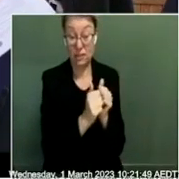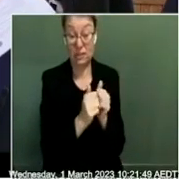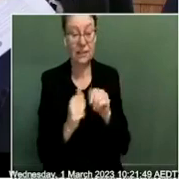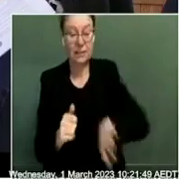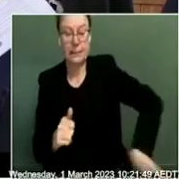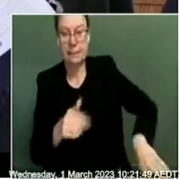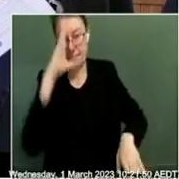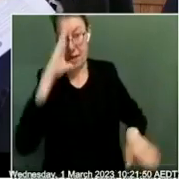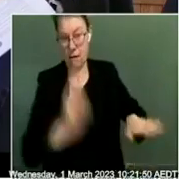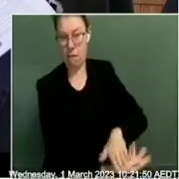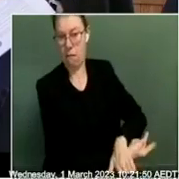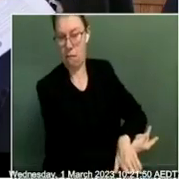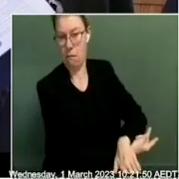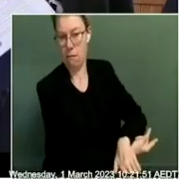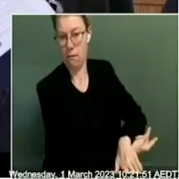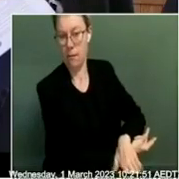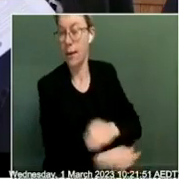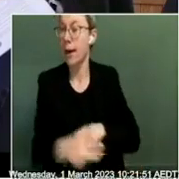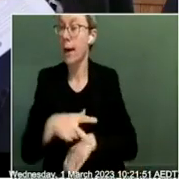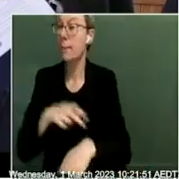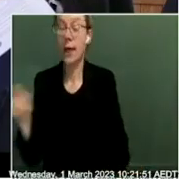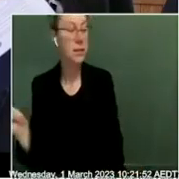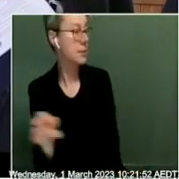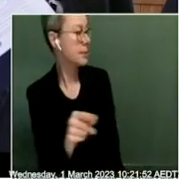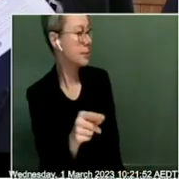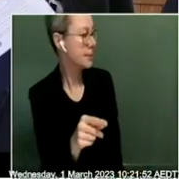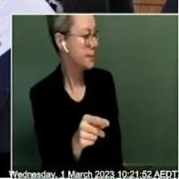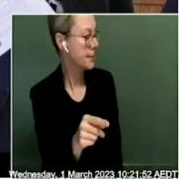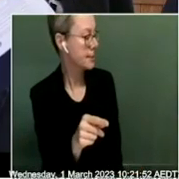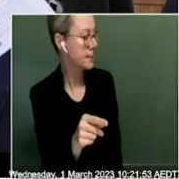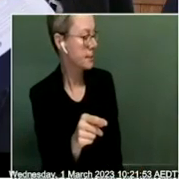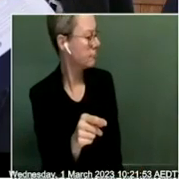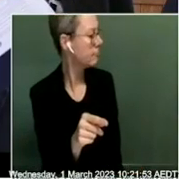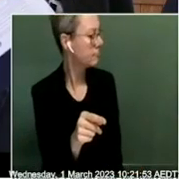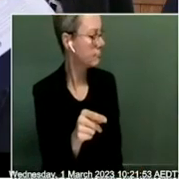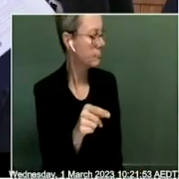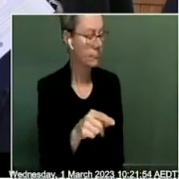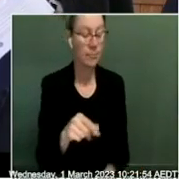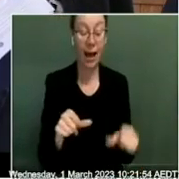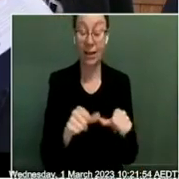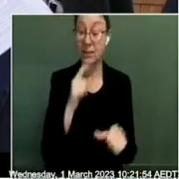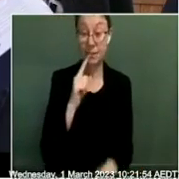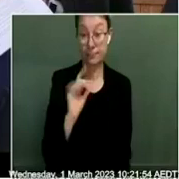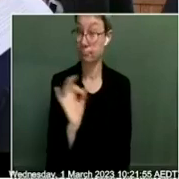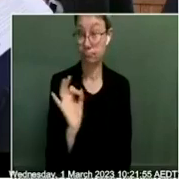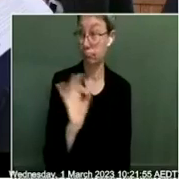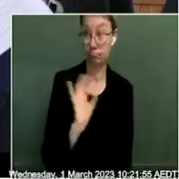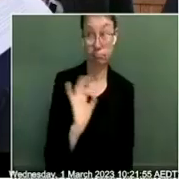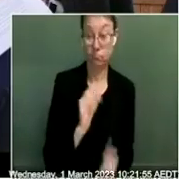who Tina's talking about said, well, if you don't tell us where Ronnie is, we're going to come and take your children.